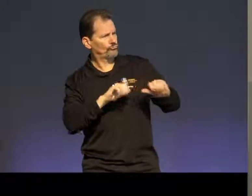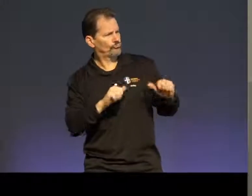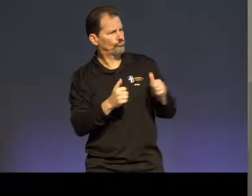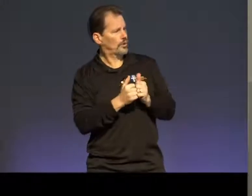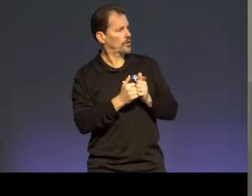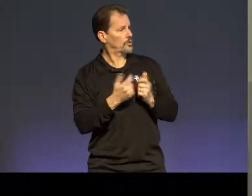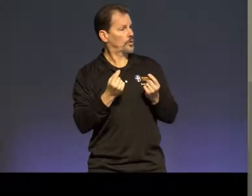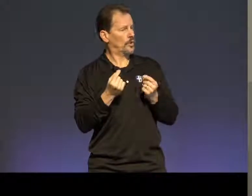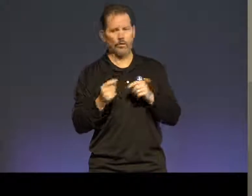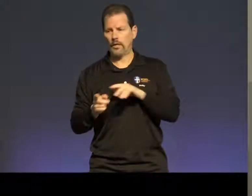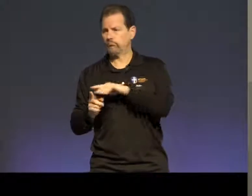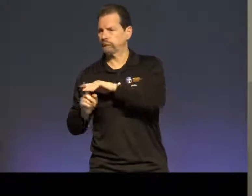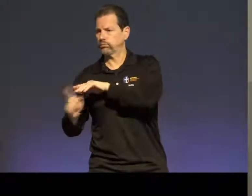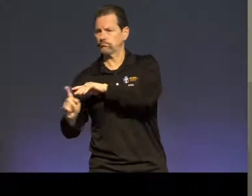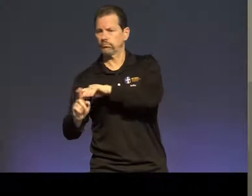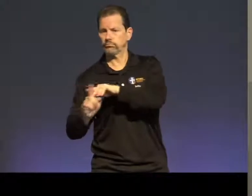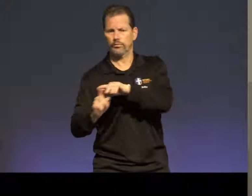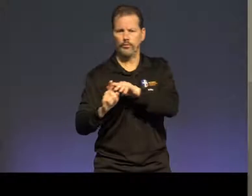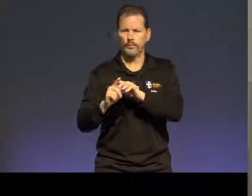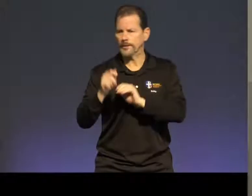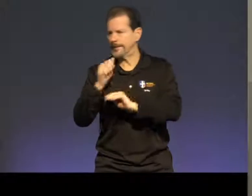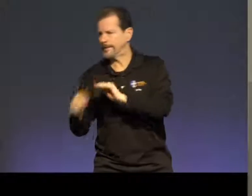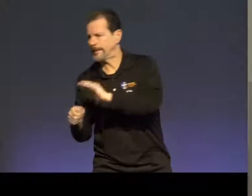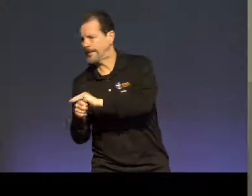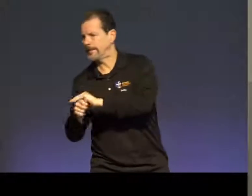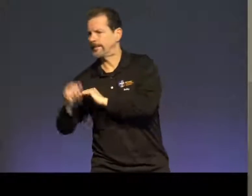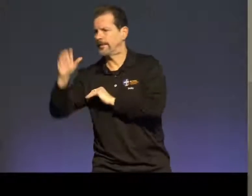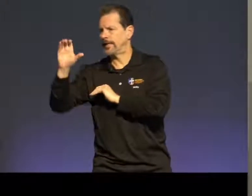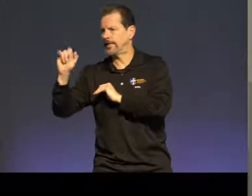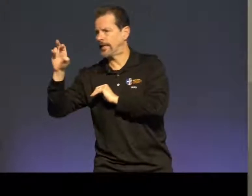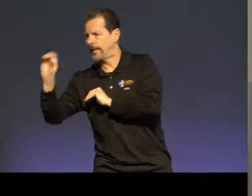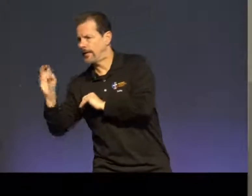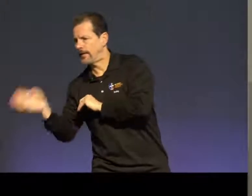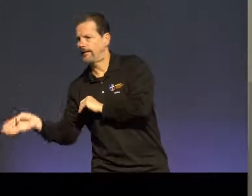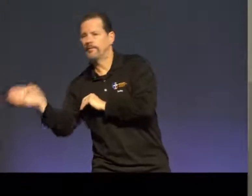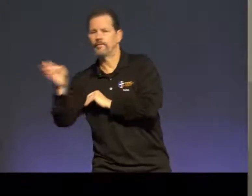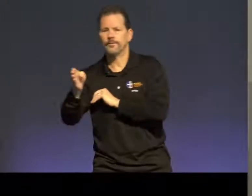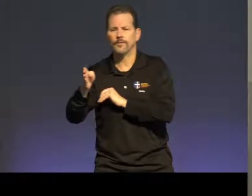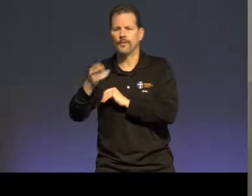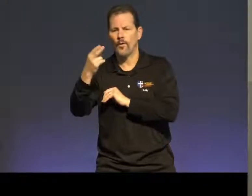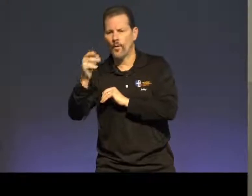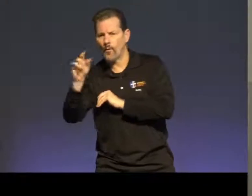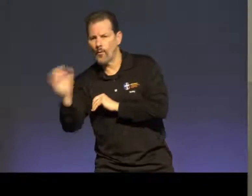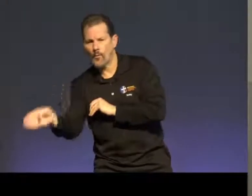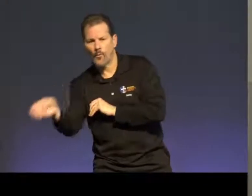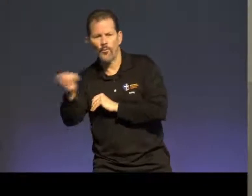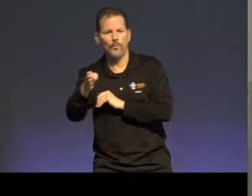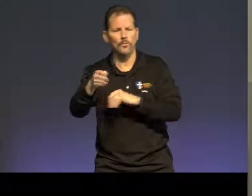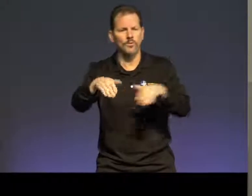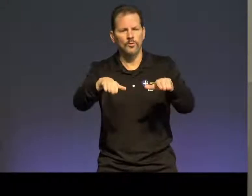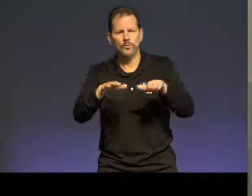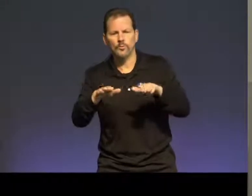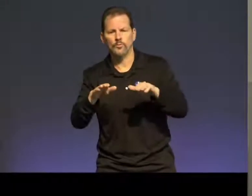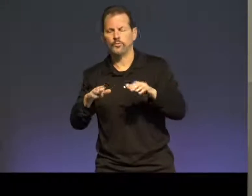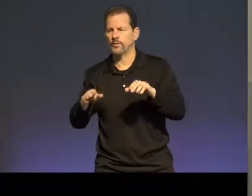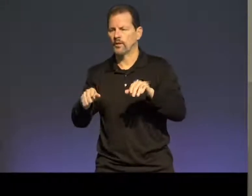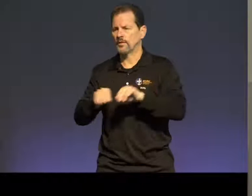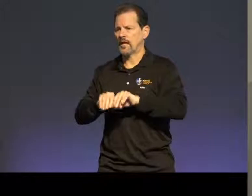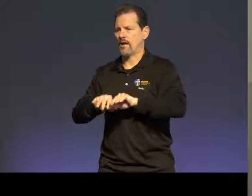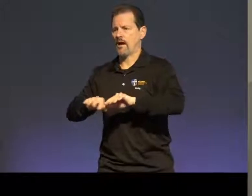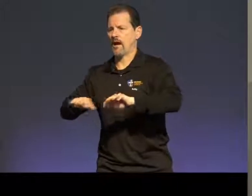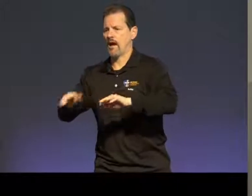in caves and in holes and in rocks and in tombs and in cisterns. And some